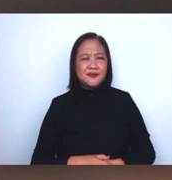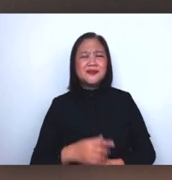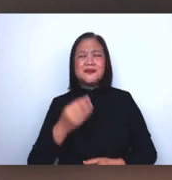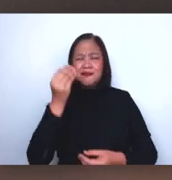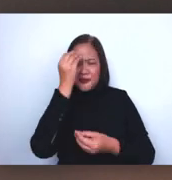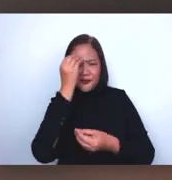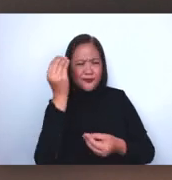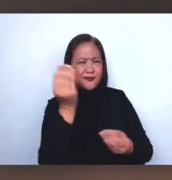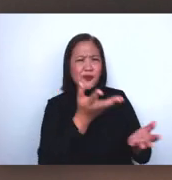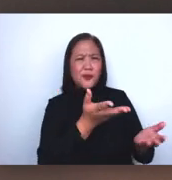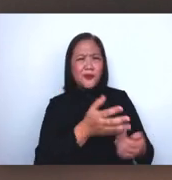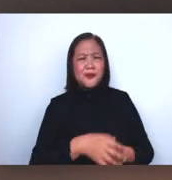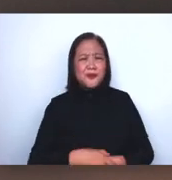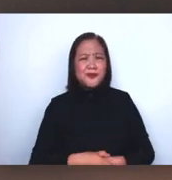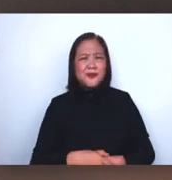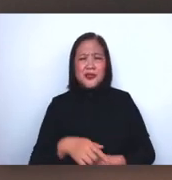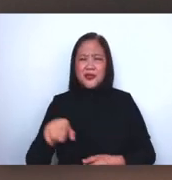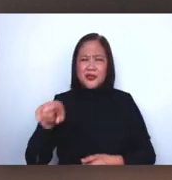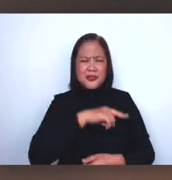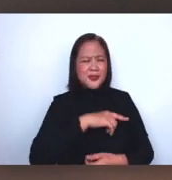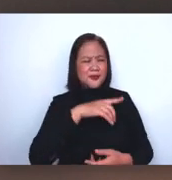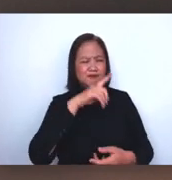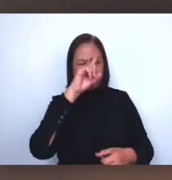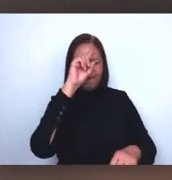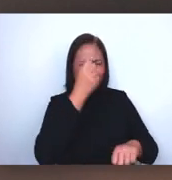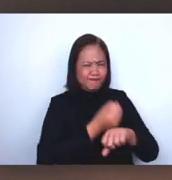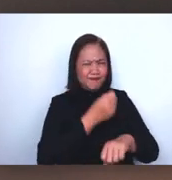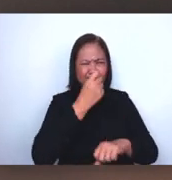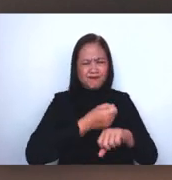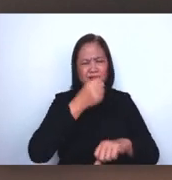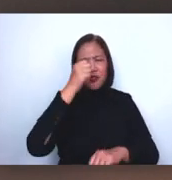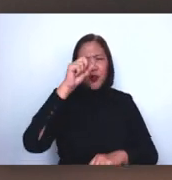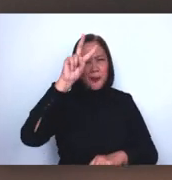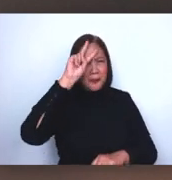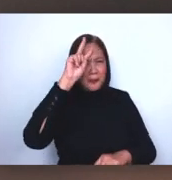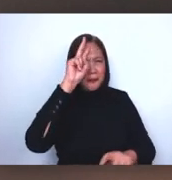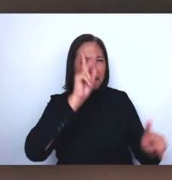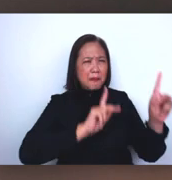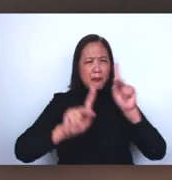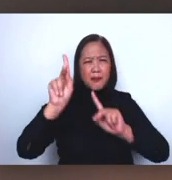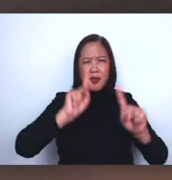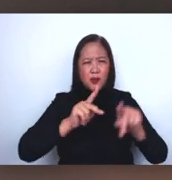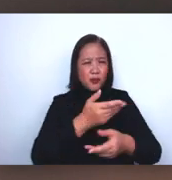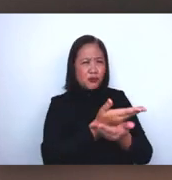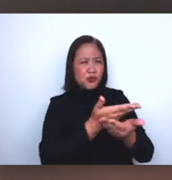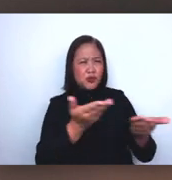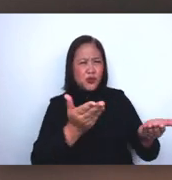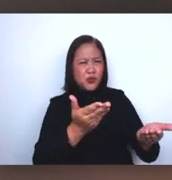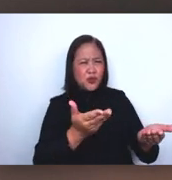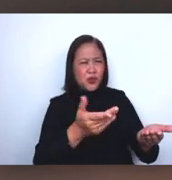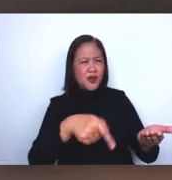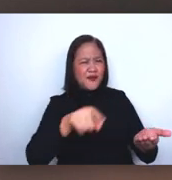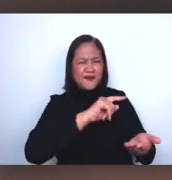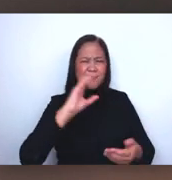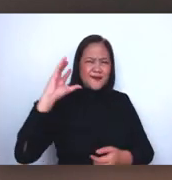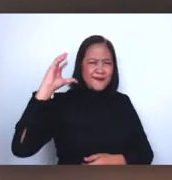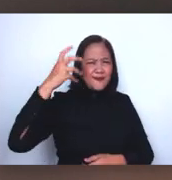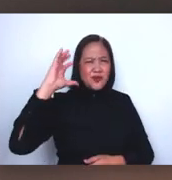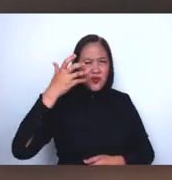Say it to the stupidity of men, those